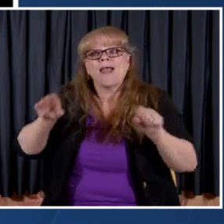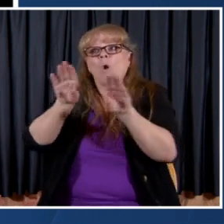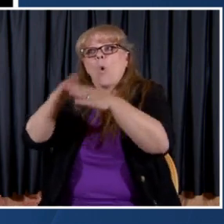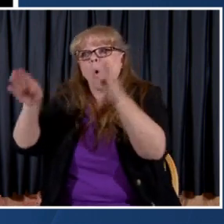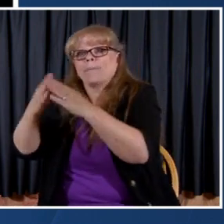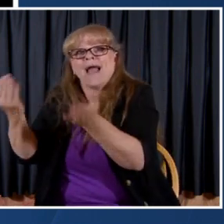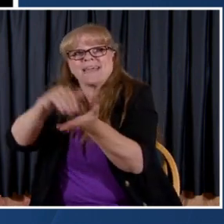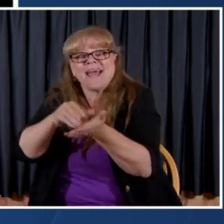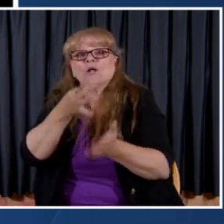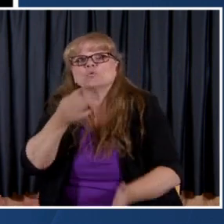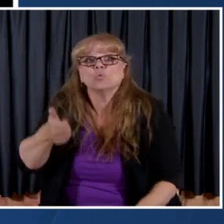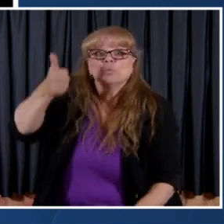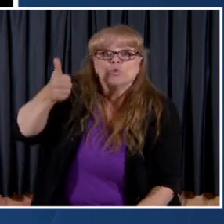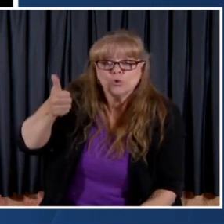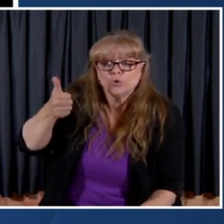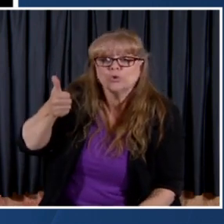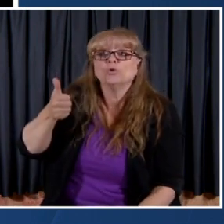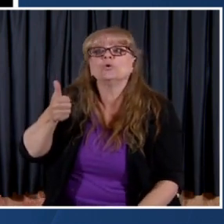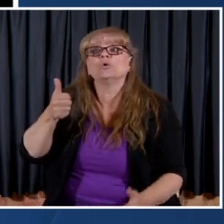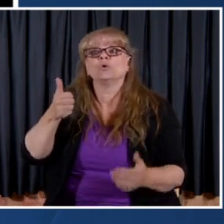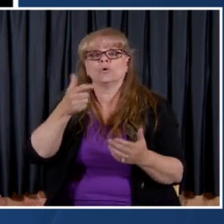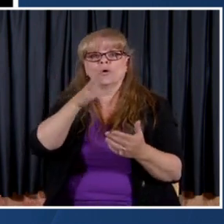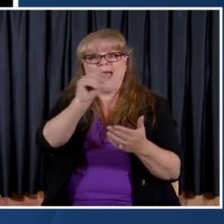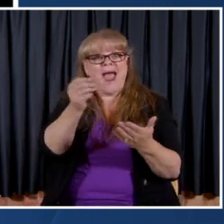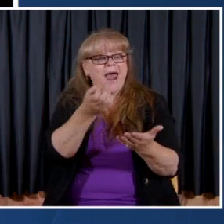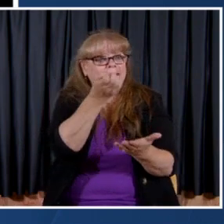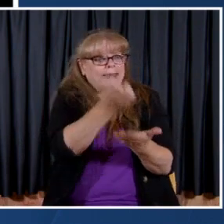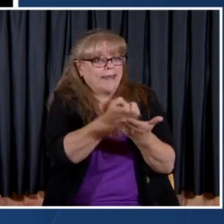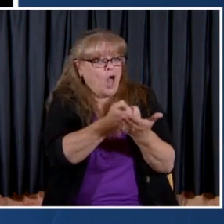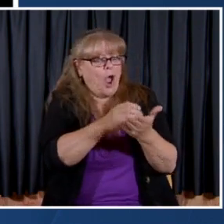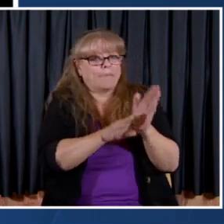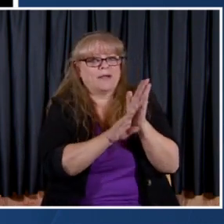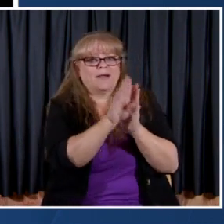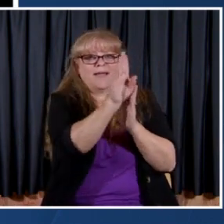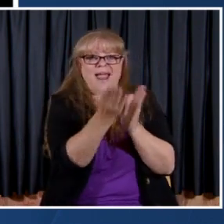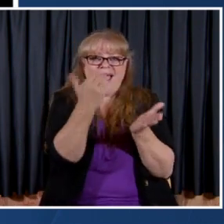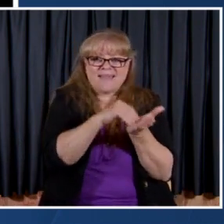the quality of life that we all treasure as Coloradans. Thank you all.